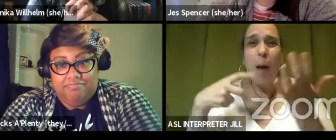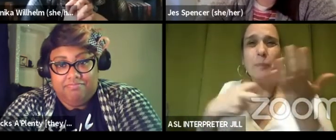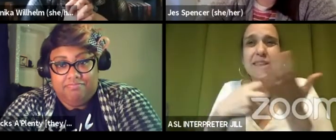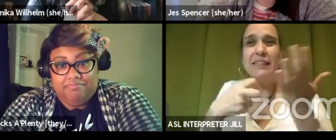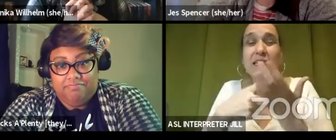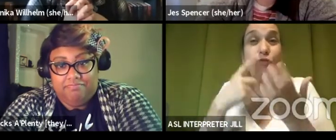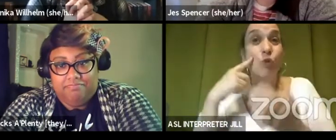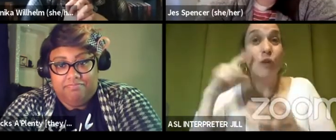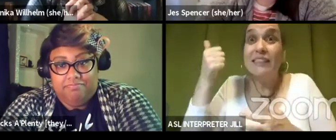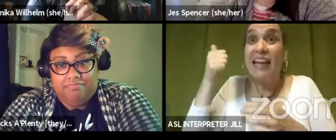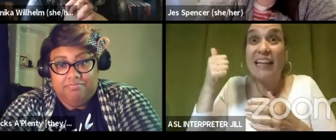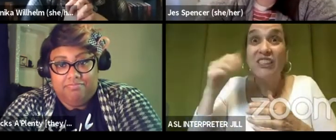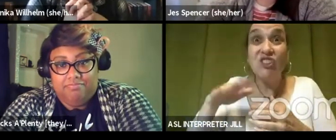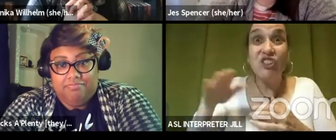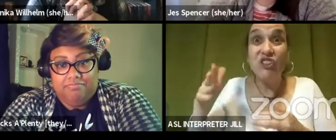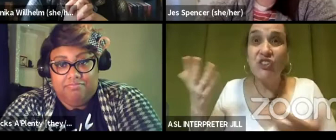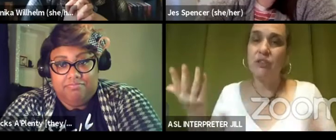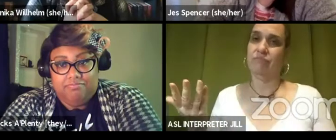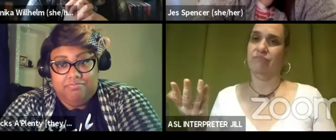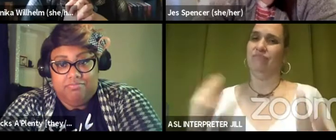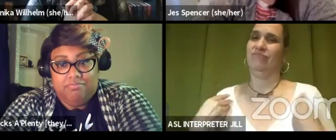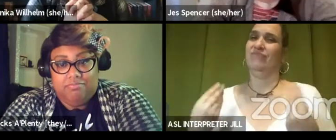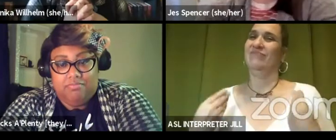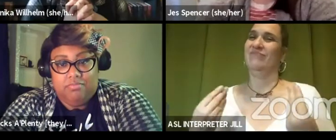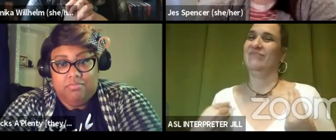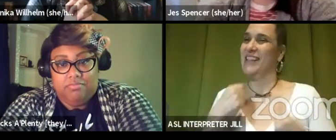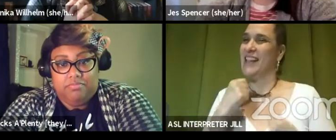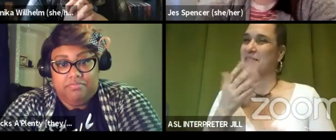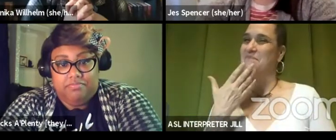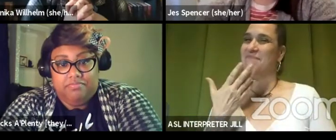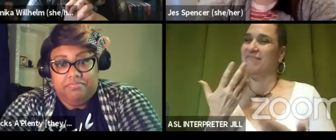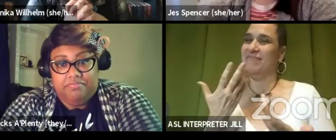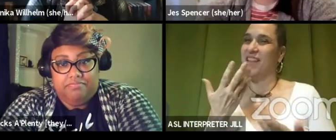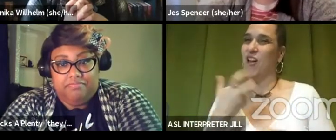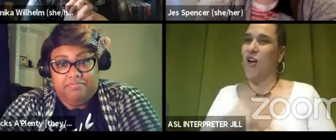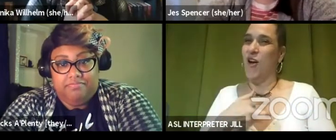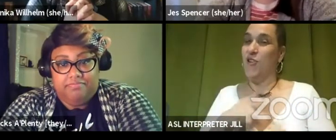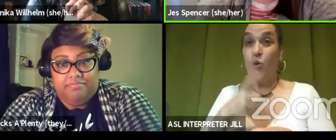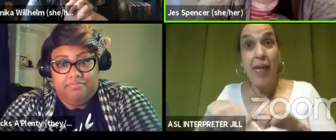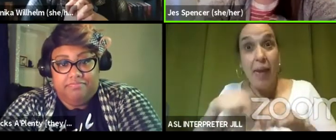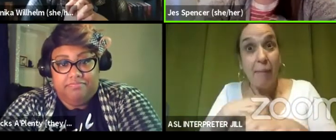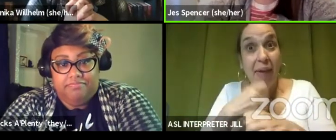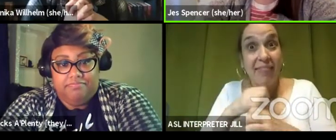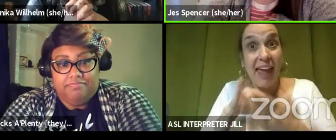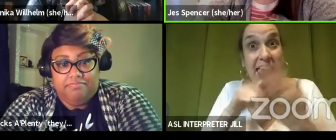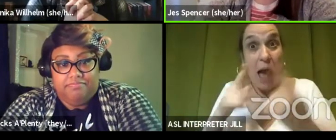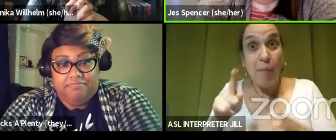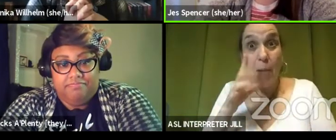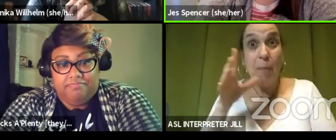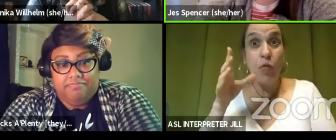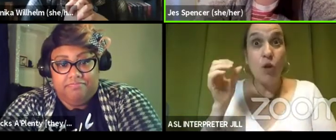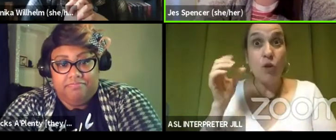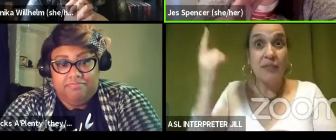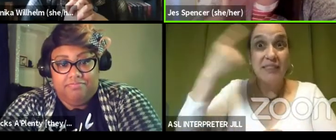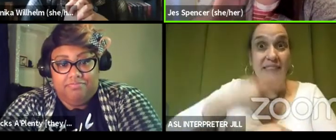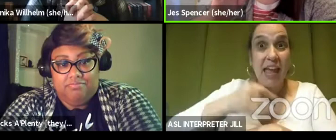say 10 kids. You can't make that happen on Mother's Day or Father's Day. I bet you have 10 empty